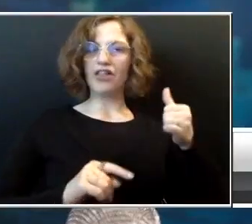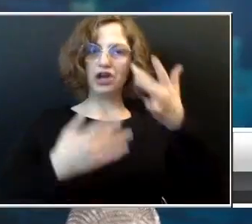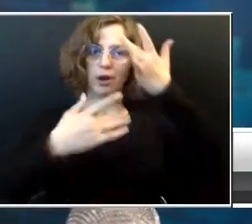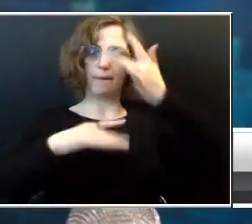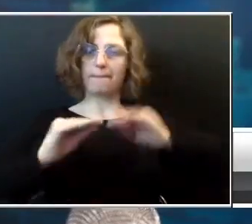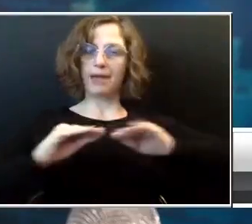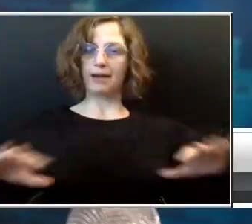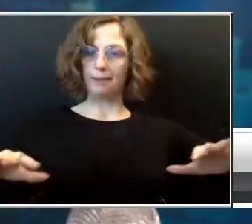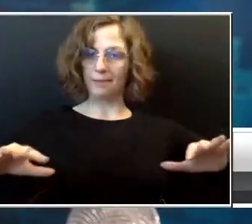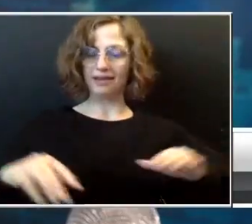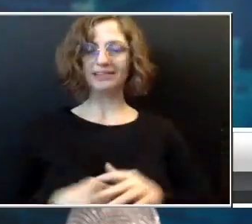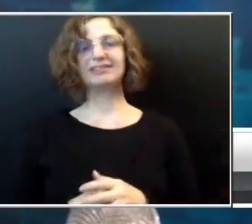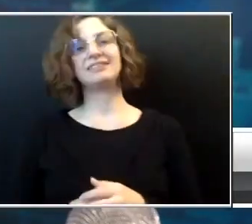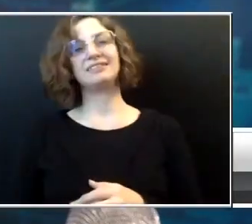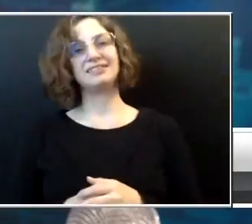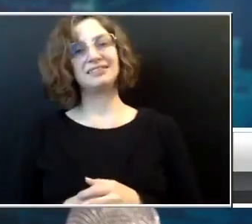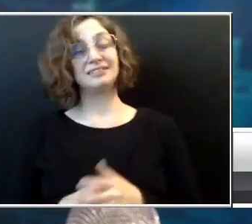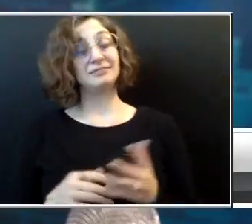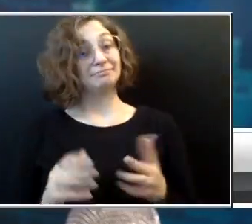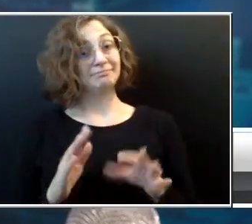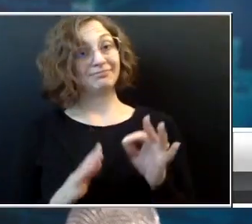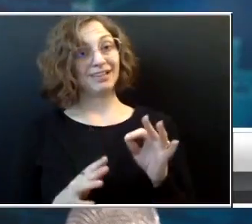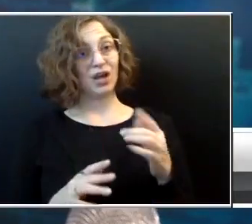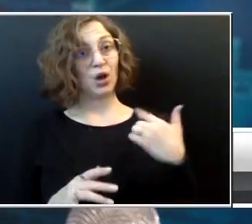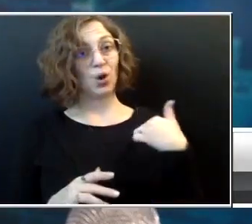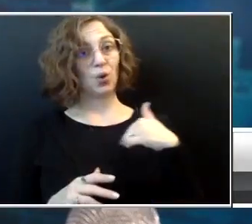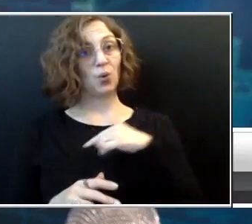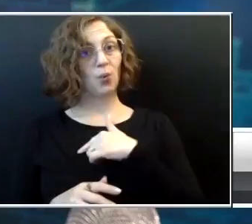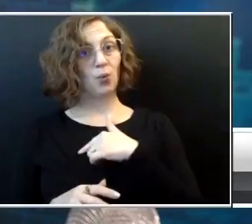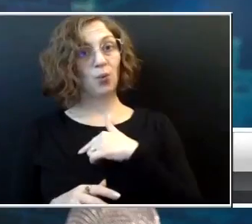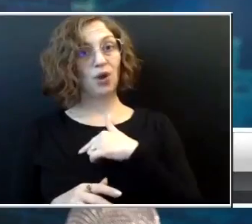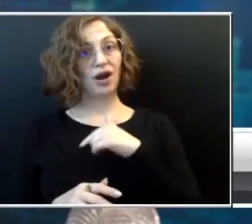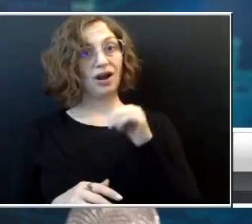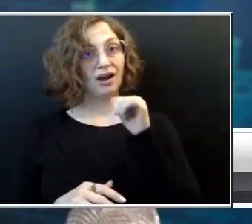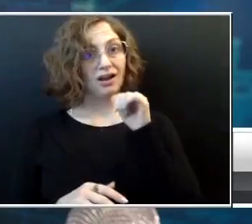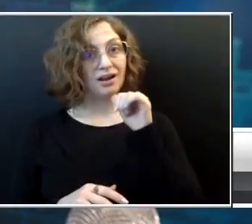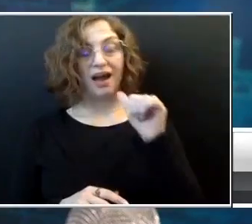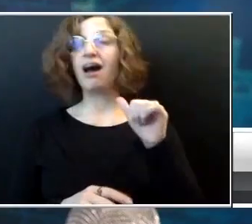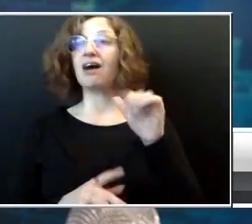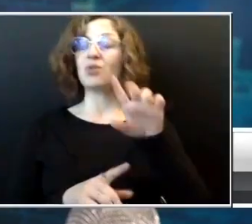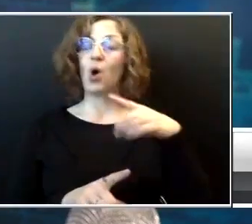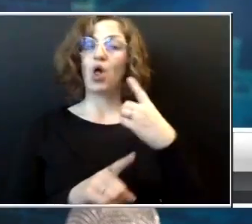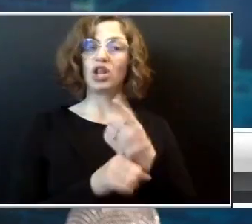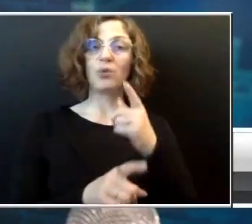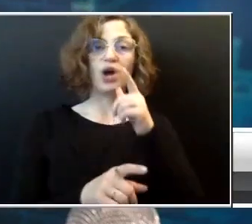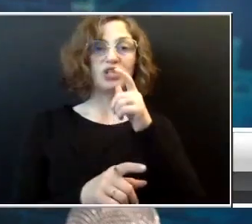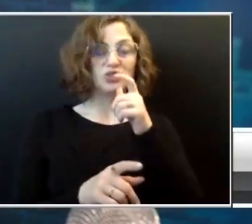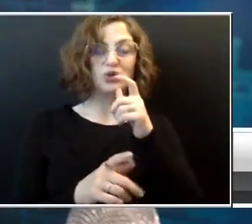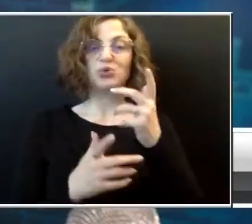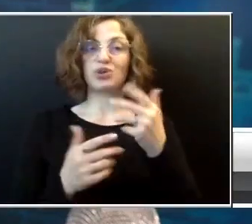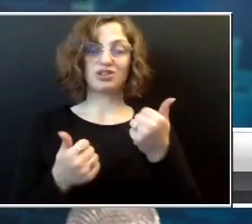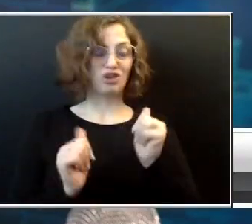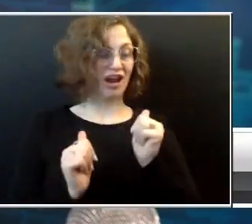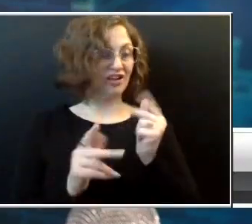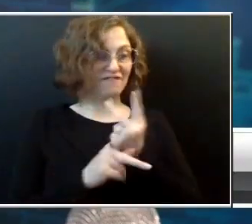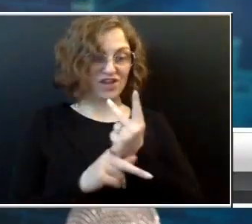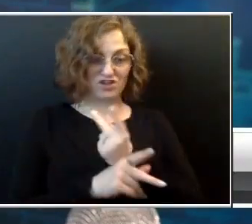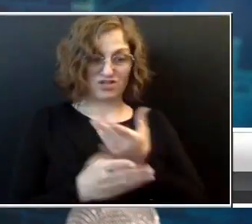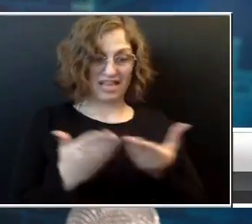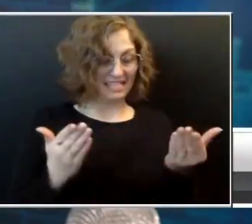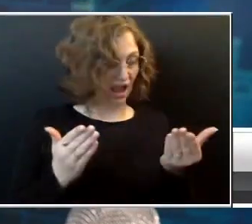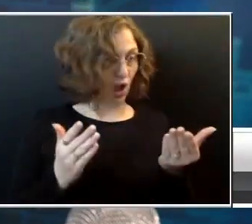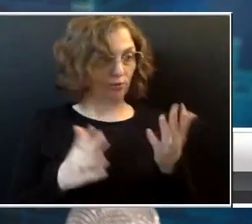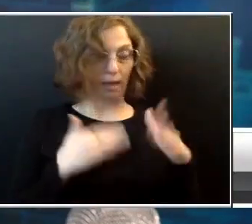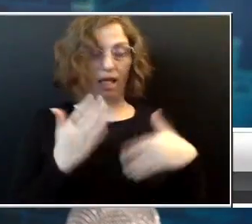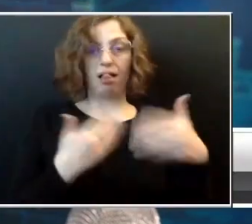and build an airplane while we were flying. Wait a minute, these pandemics happened before airplanes. We weren't the first ones to try and fly by the seat of our pants. Maybe